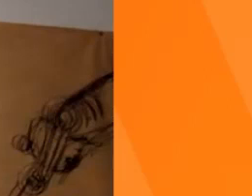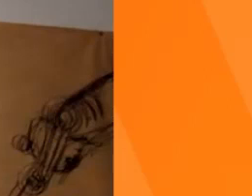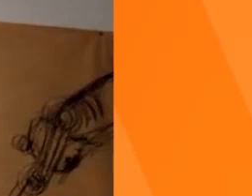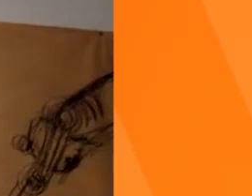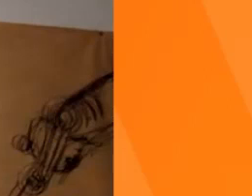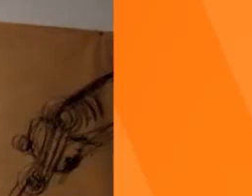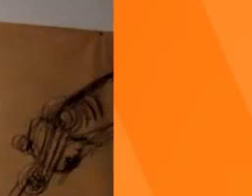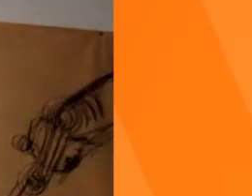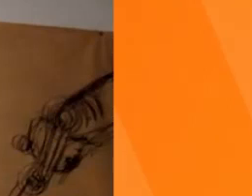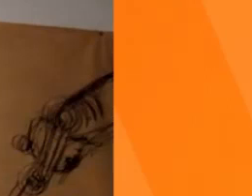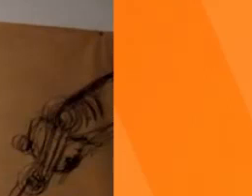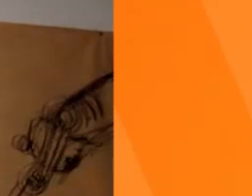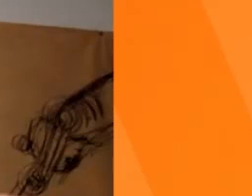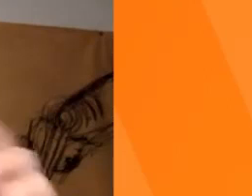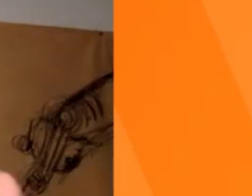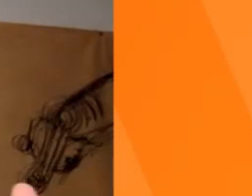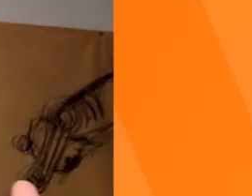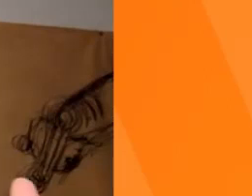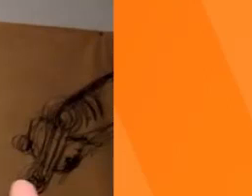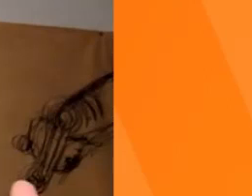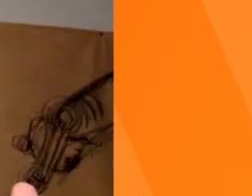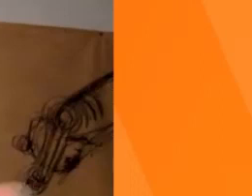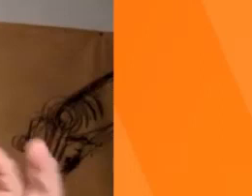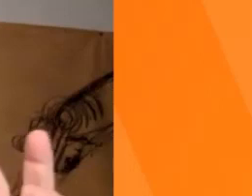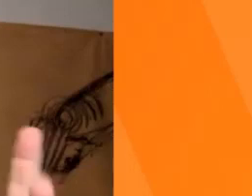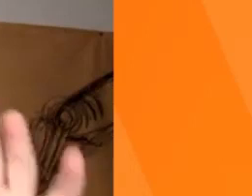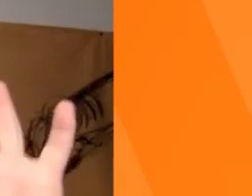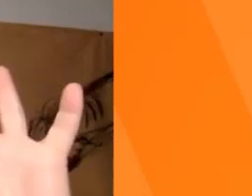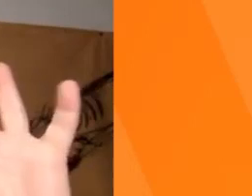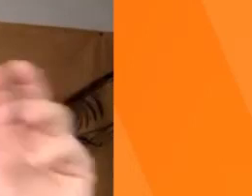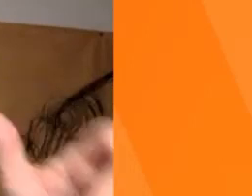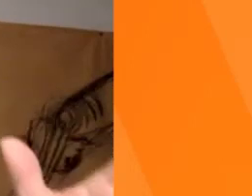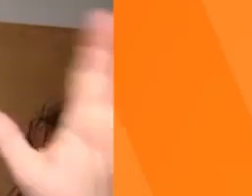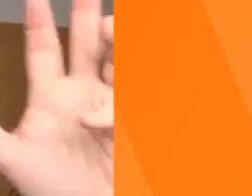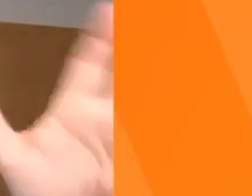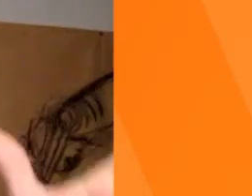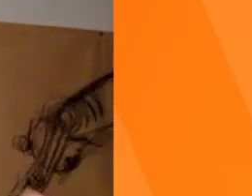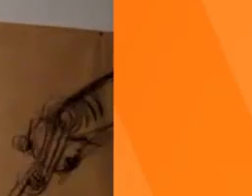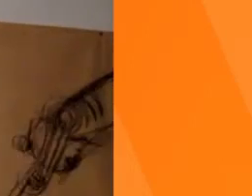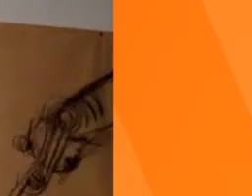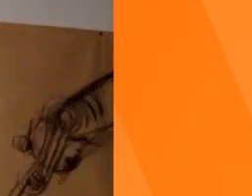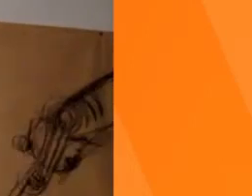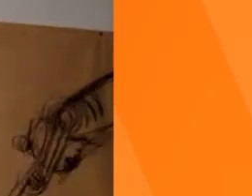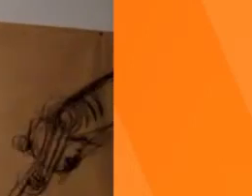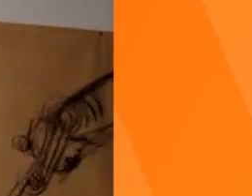breathing exercises that come out of the Hokomi method, which comes out of a Hawaiian